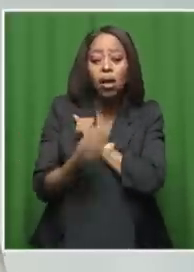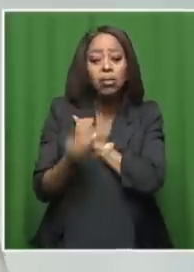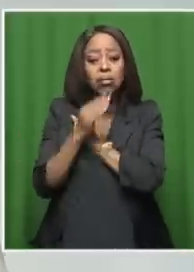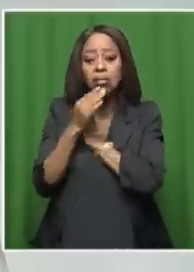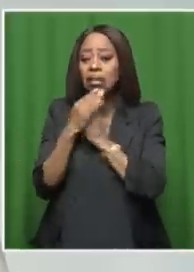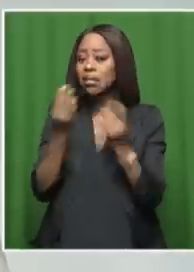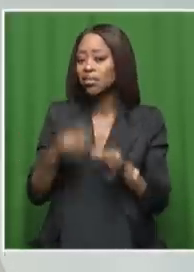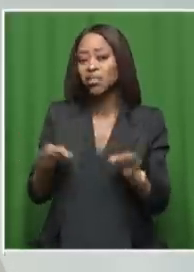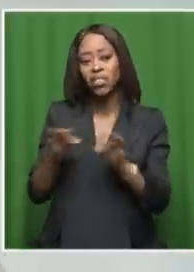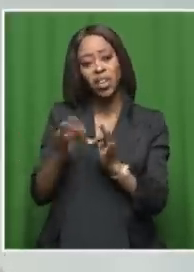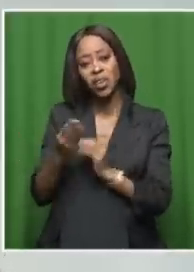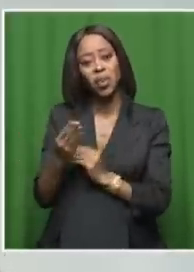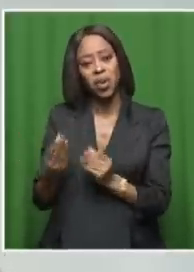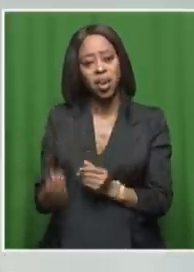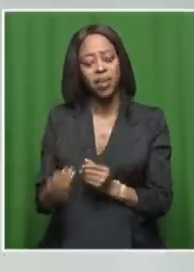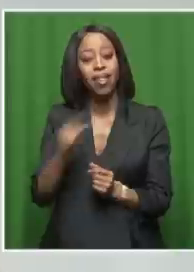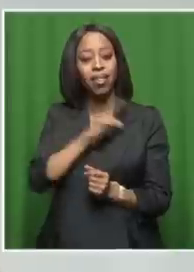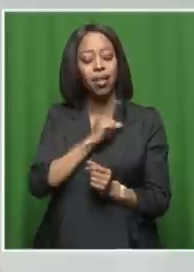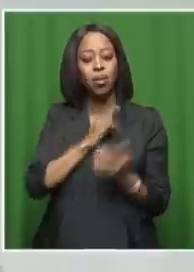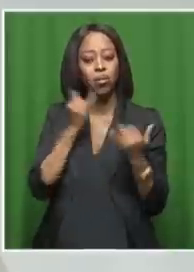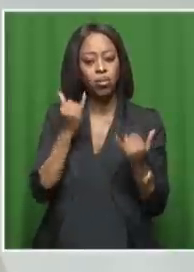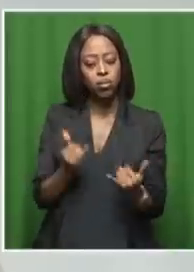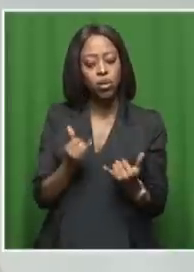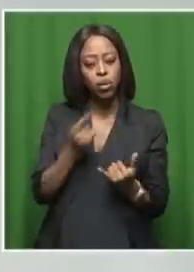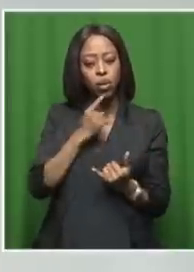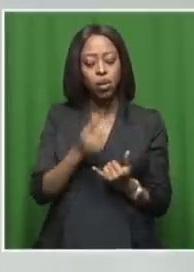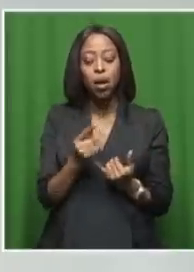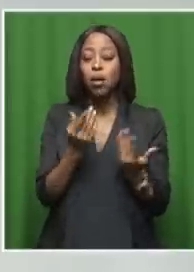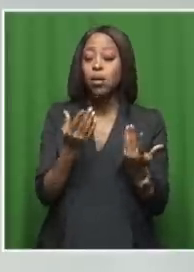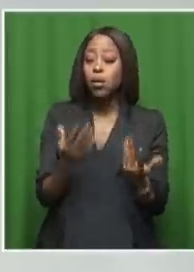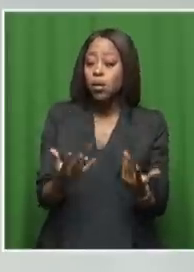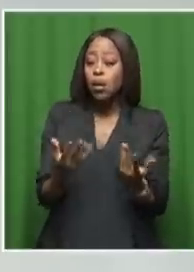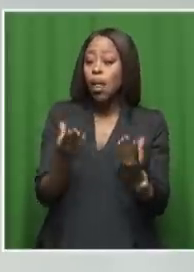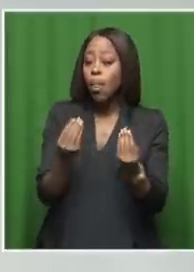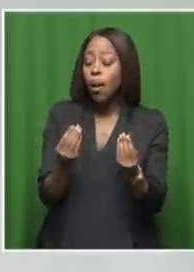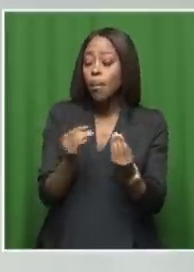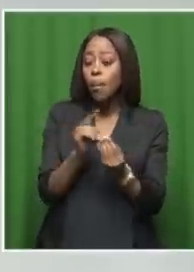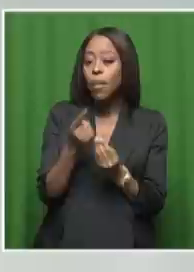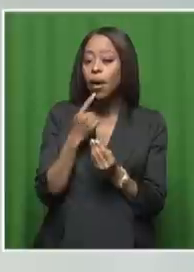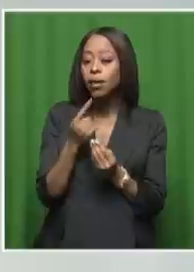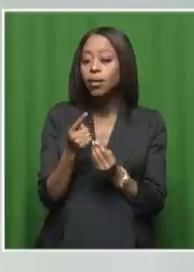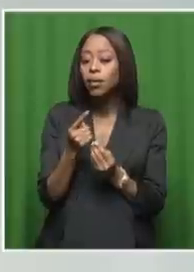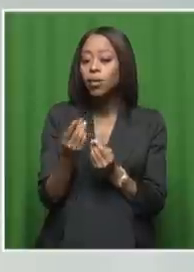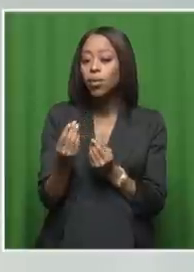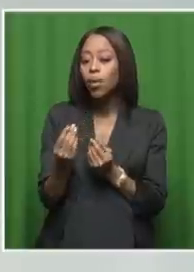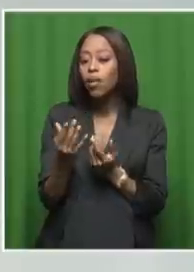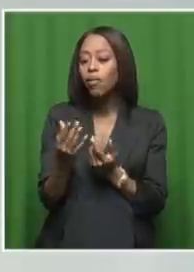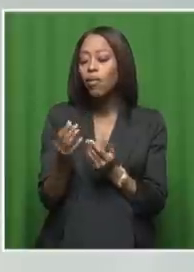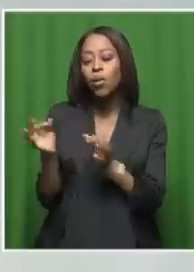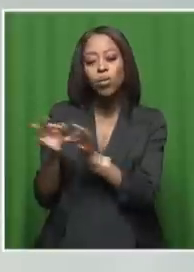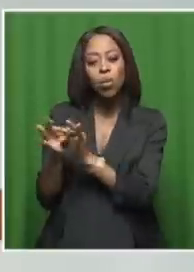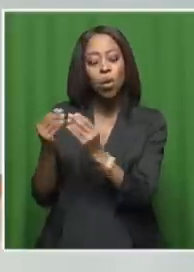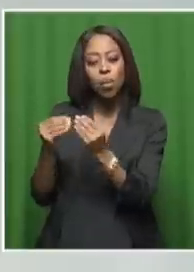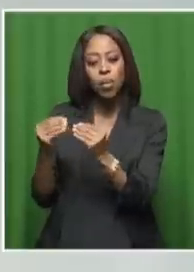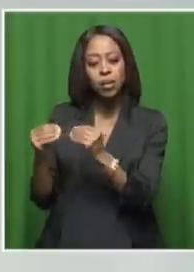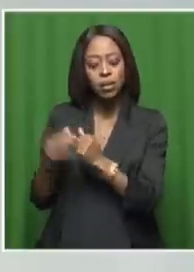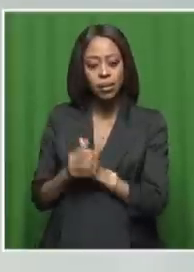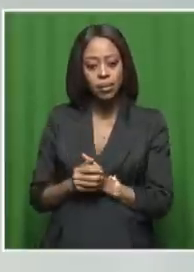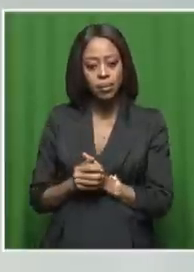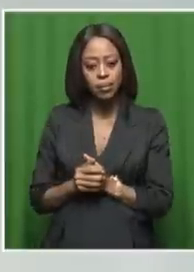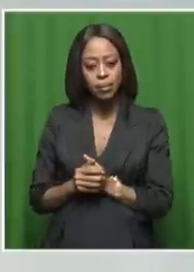add value. And this is why today we're talking about the number that I referred to that exists for SMMEs. Of